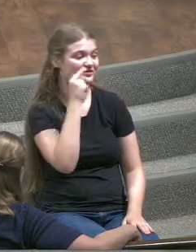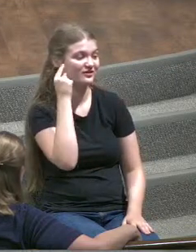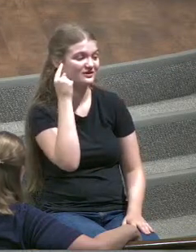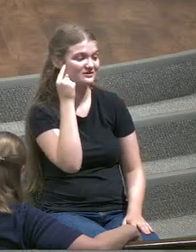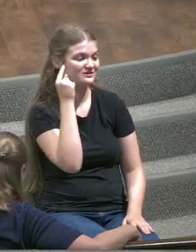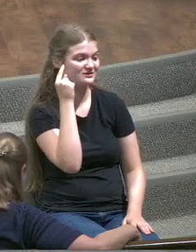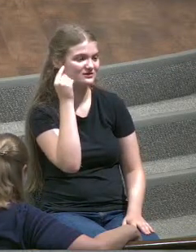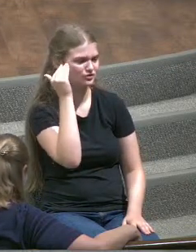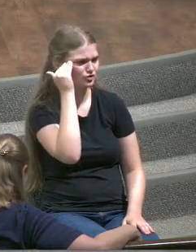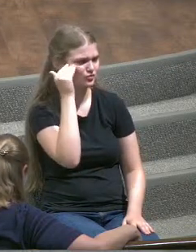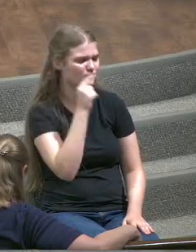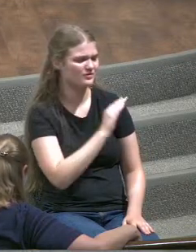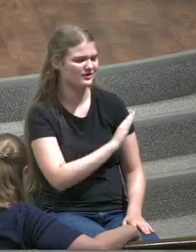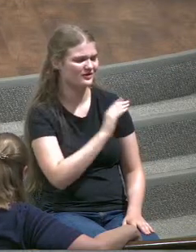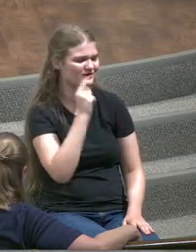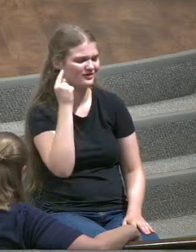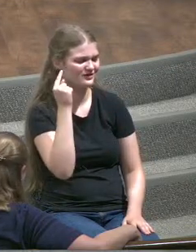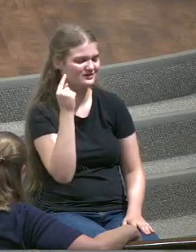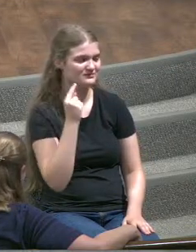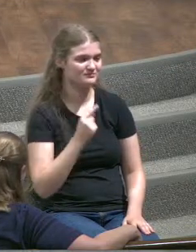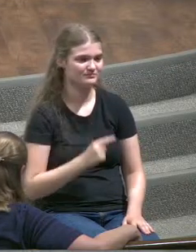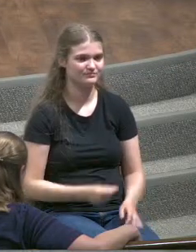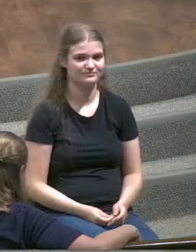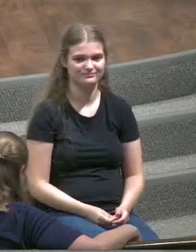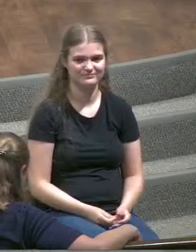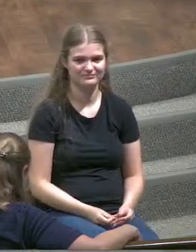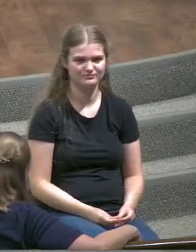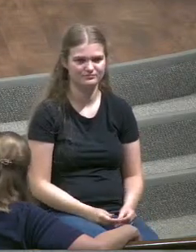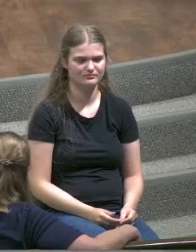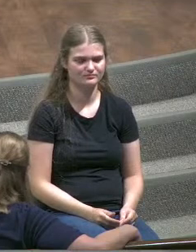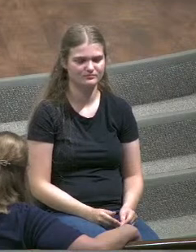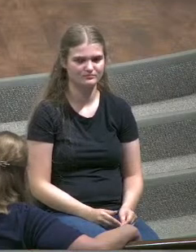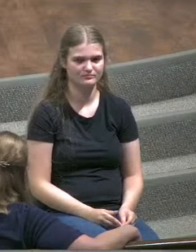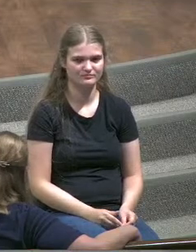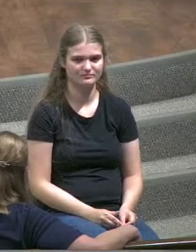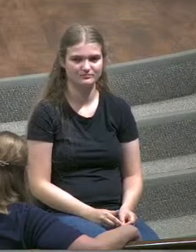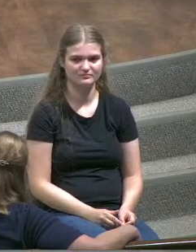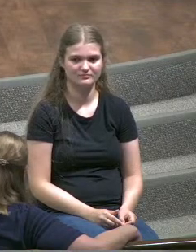as a response, he says, why do you question these things in your hearts?